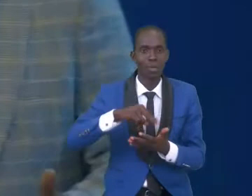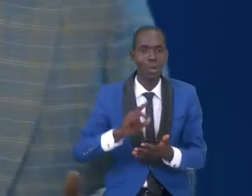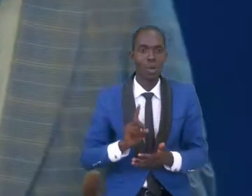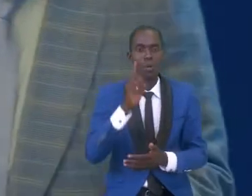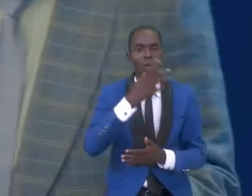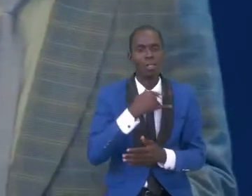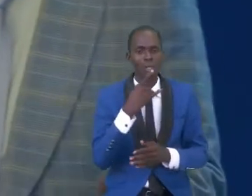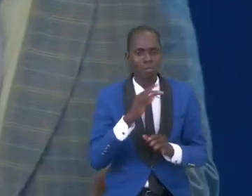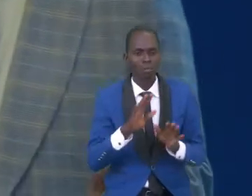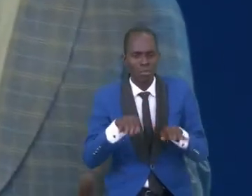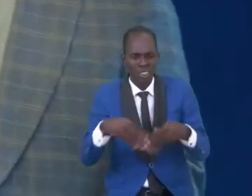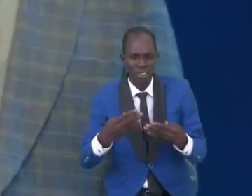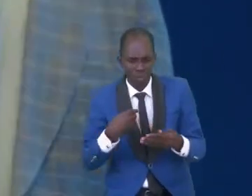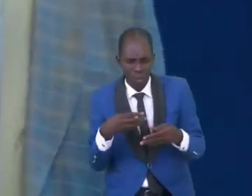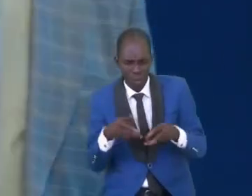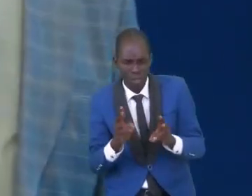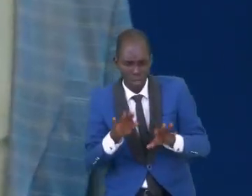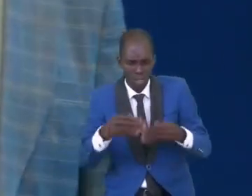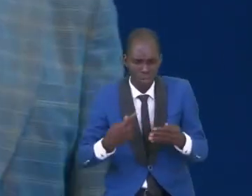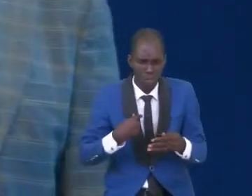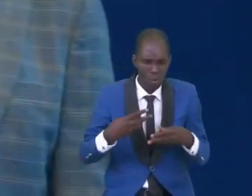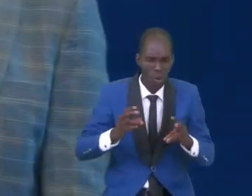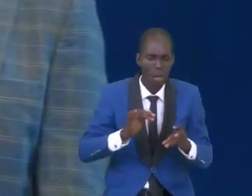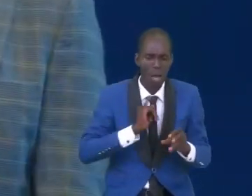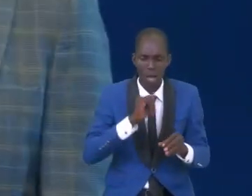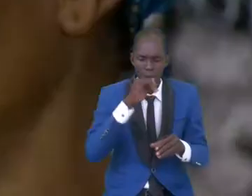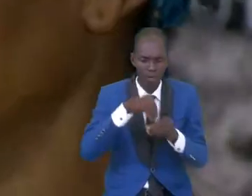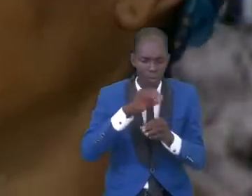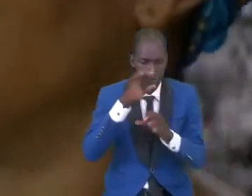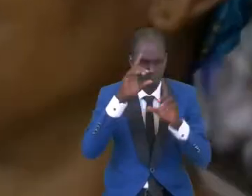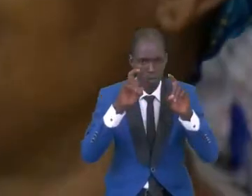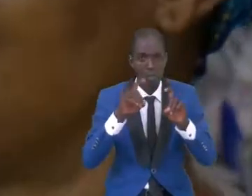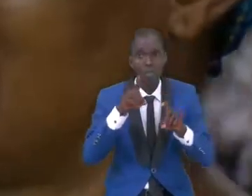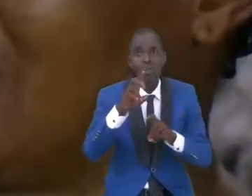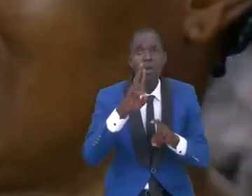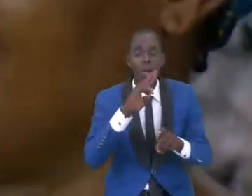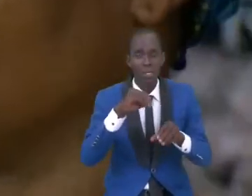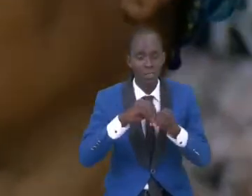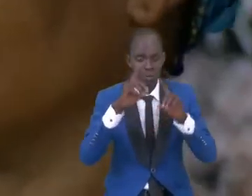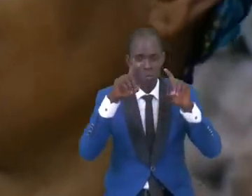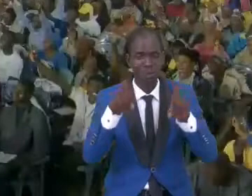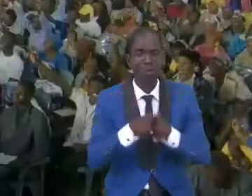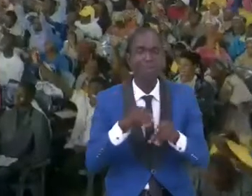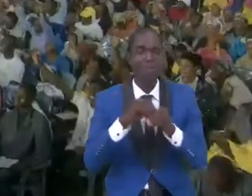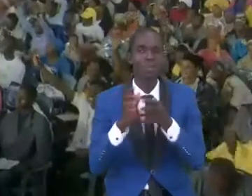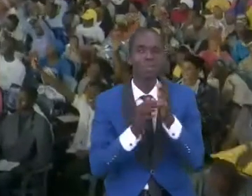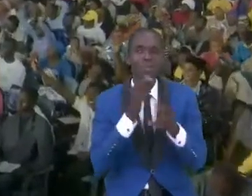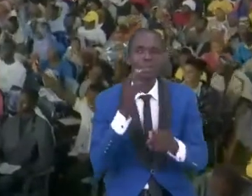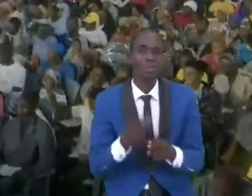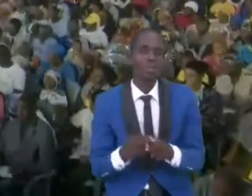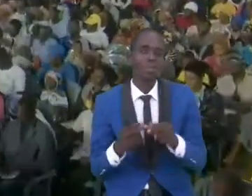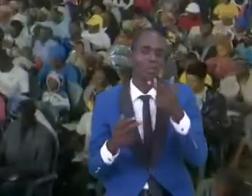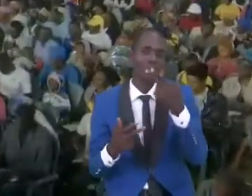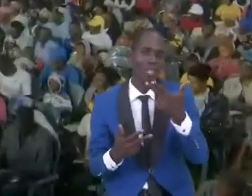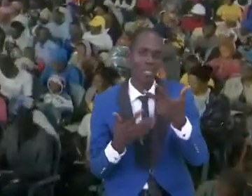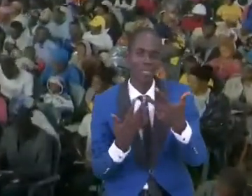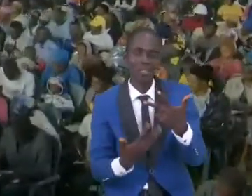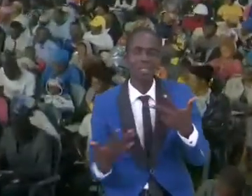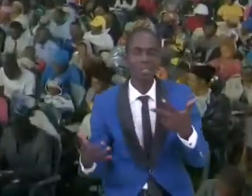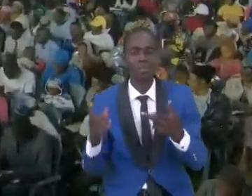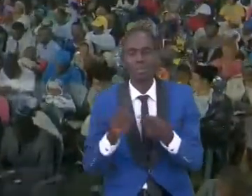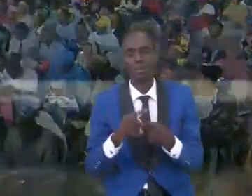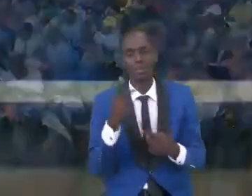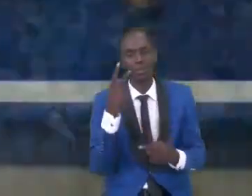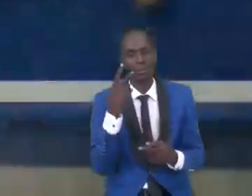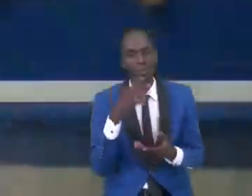me. I'm in the photograph. I make way for you tonight. You're in the photograph. Three things we're looking at.